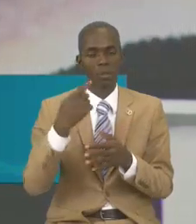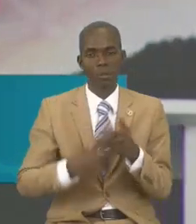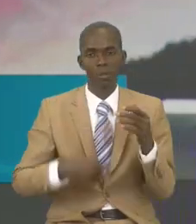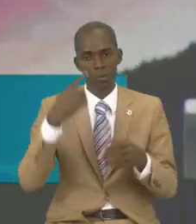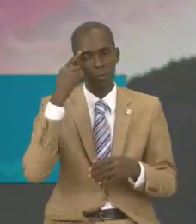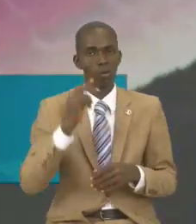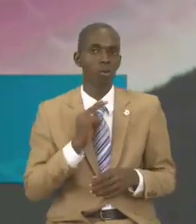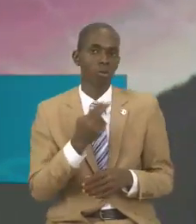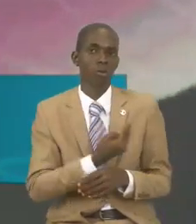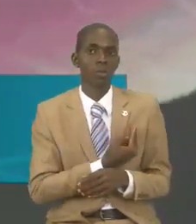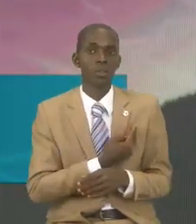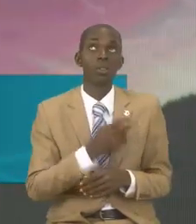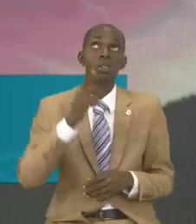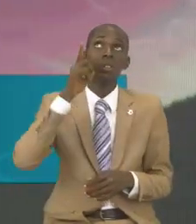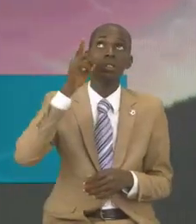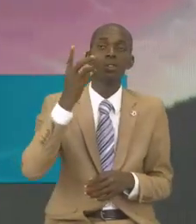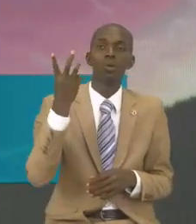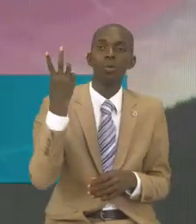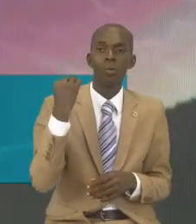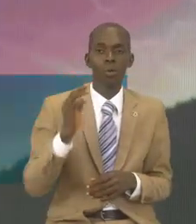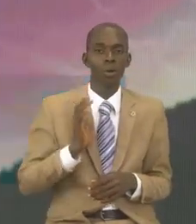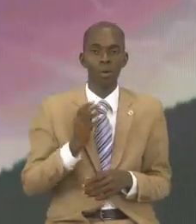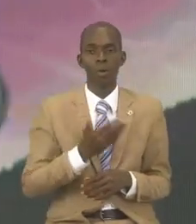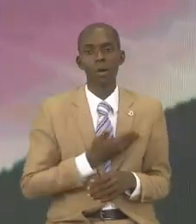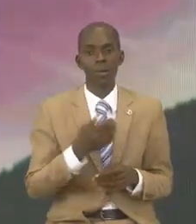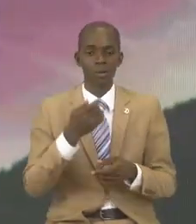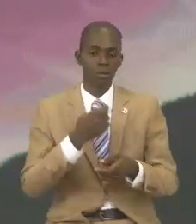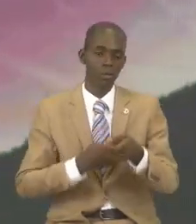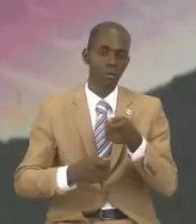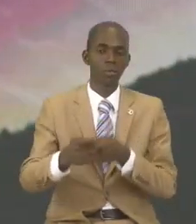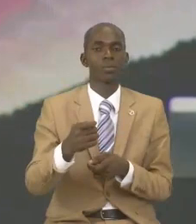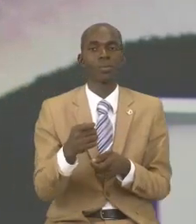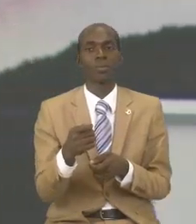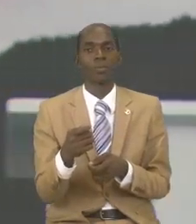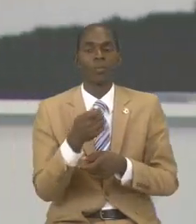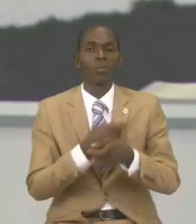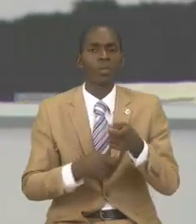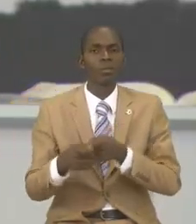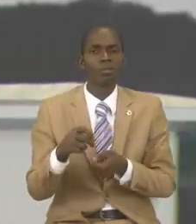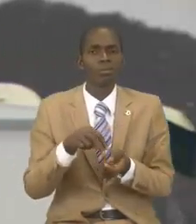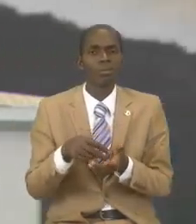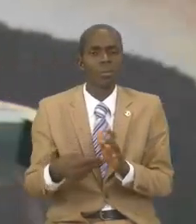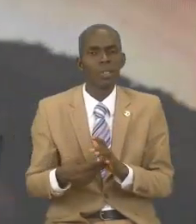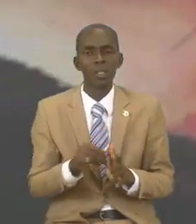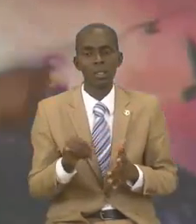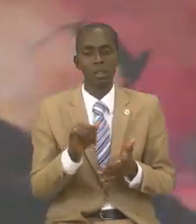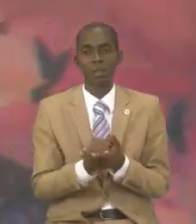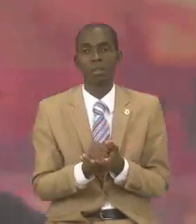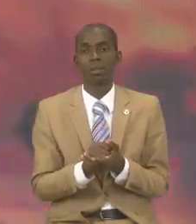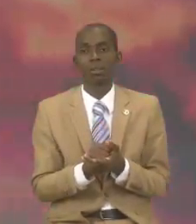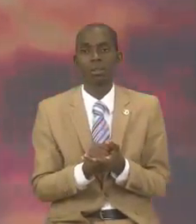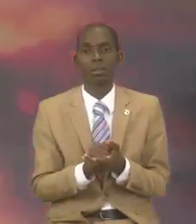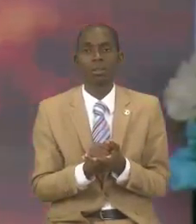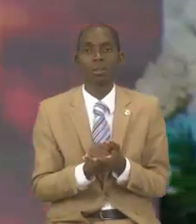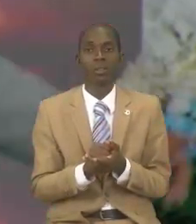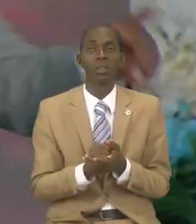was our substitute. Substitute in the sense that the soul